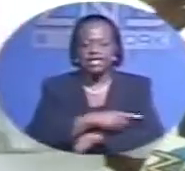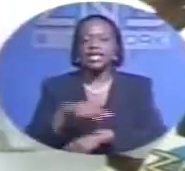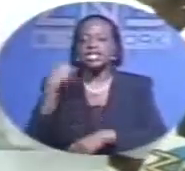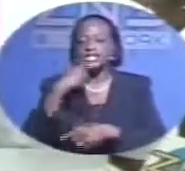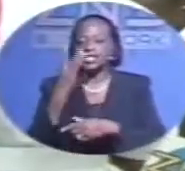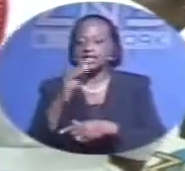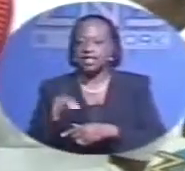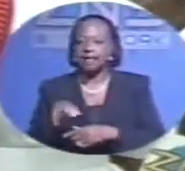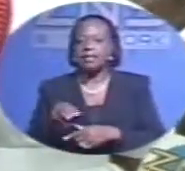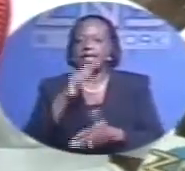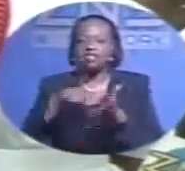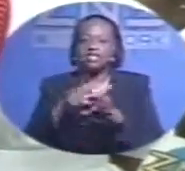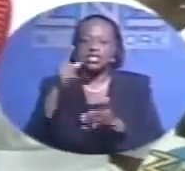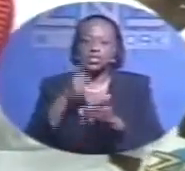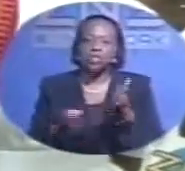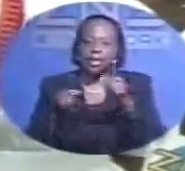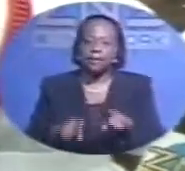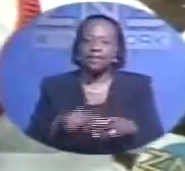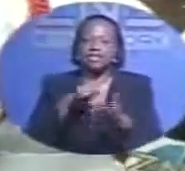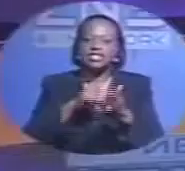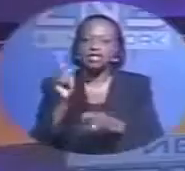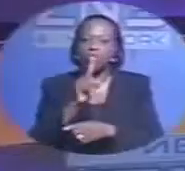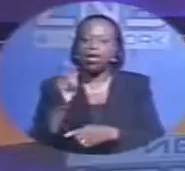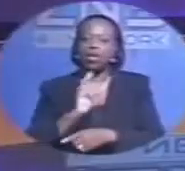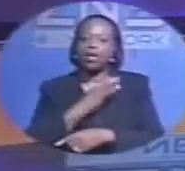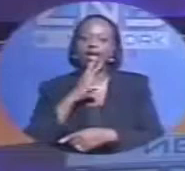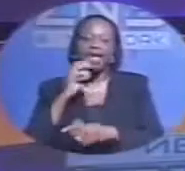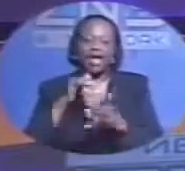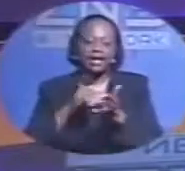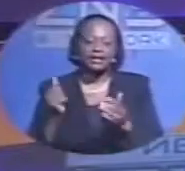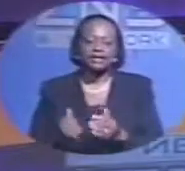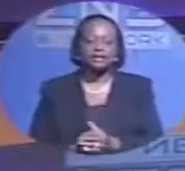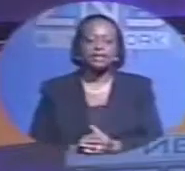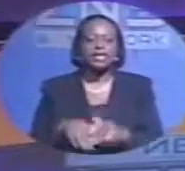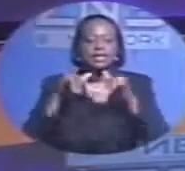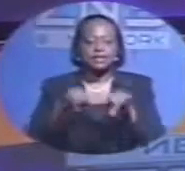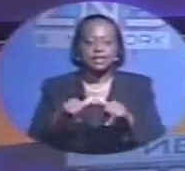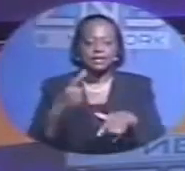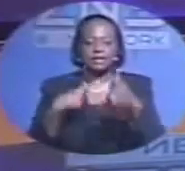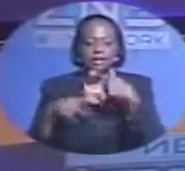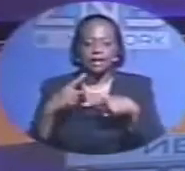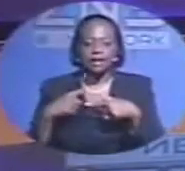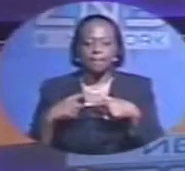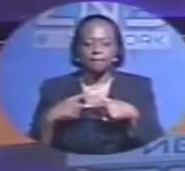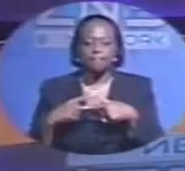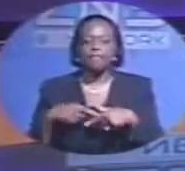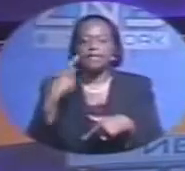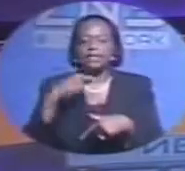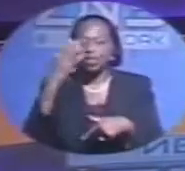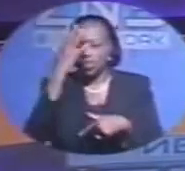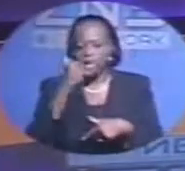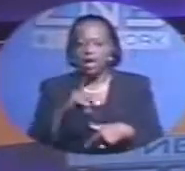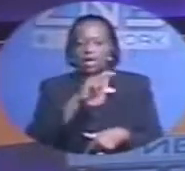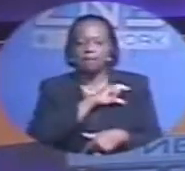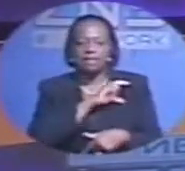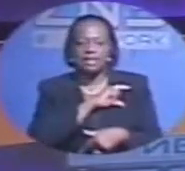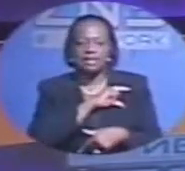is what has happened, this is where we are. Well, still to come in the Bahamas tonight, we'll tell you why police